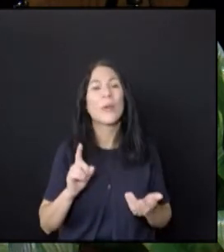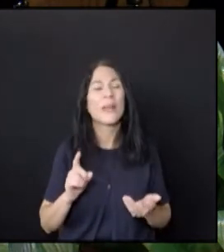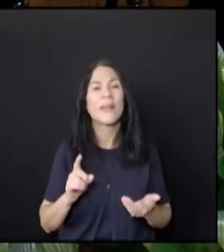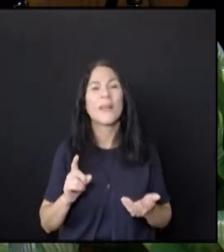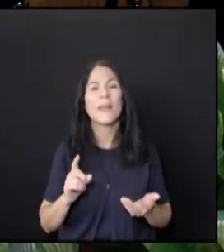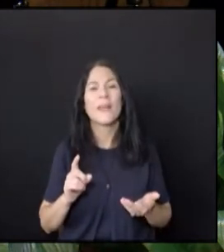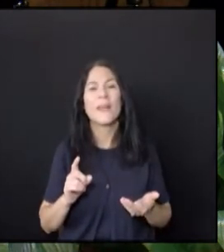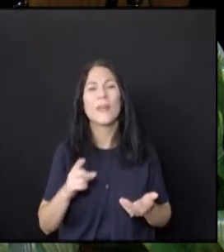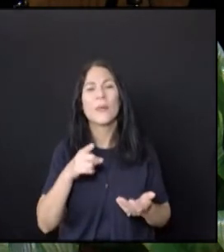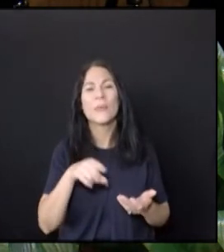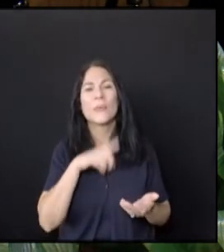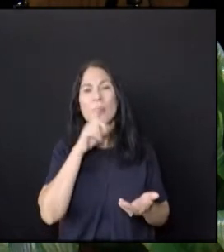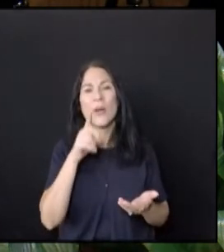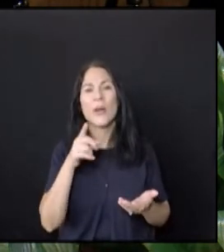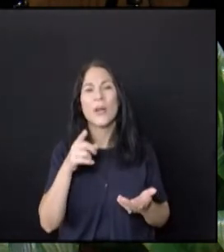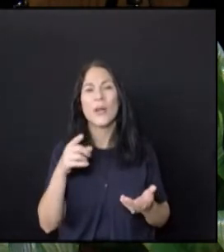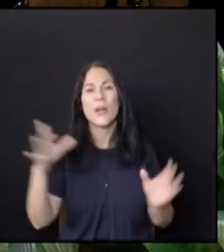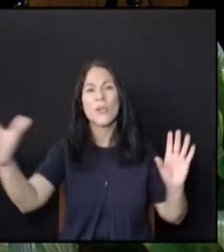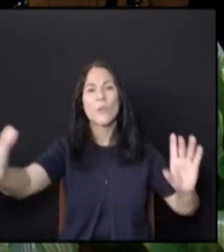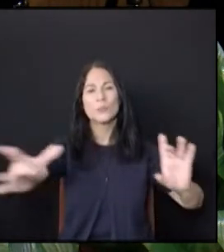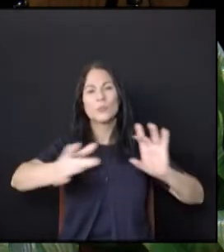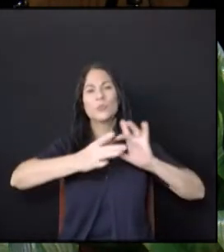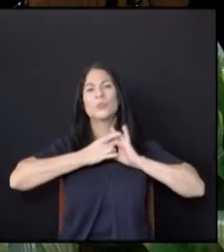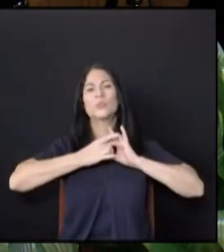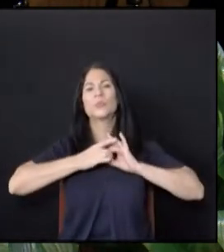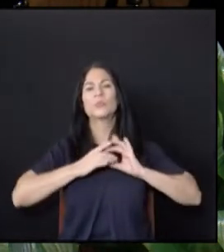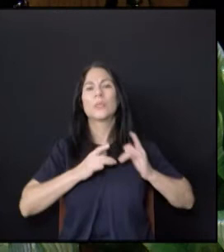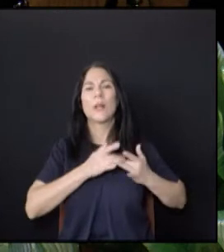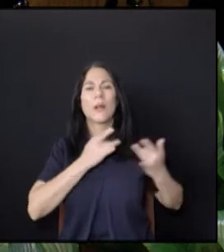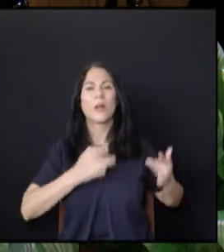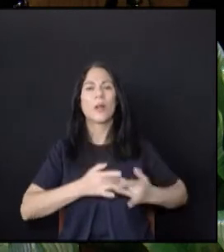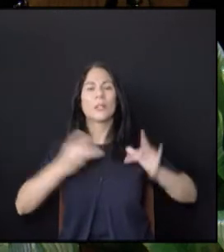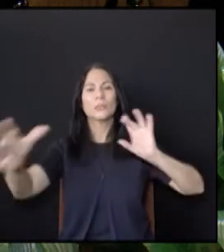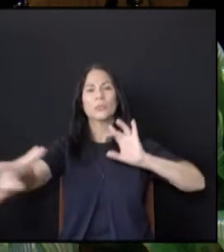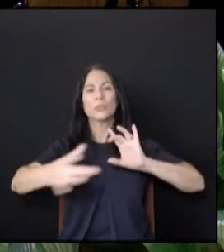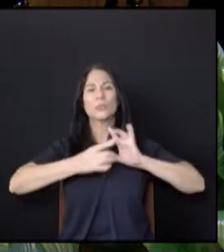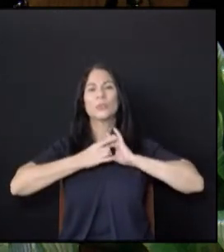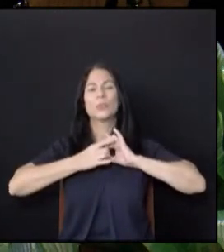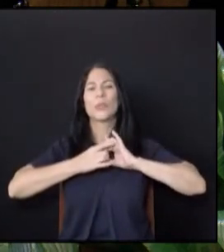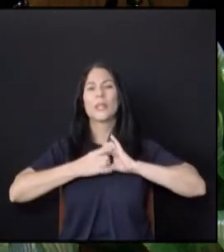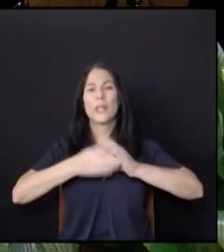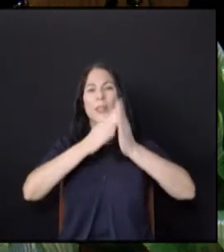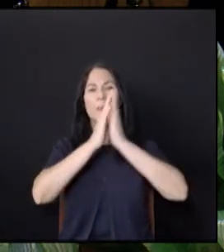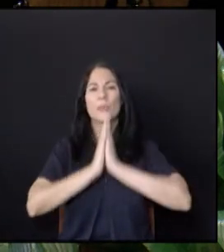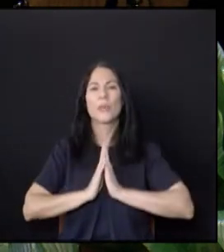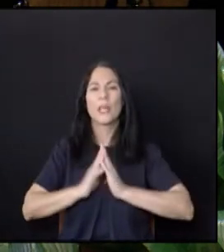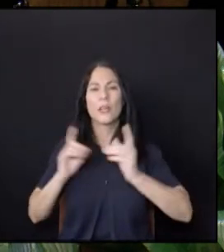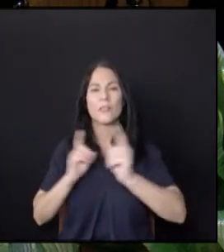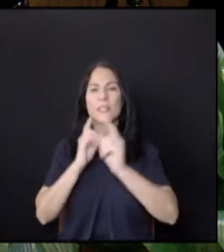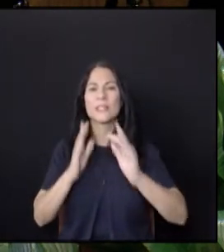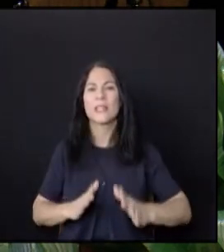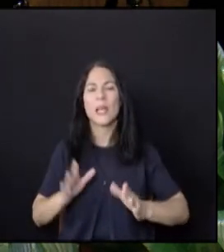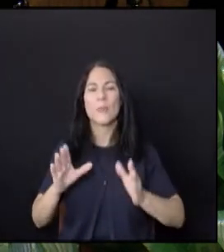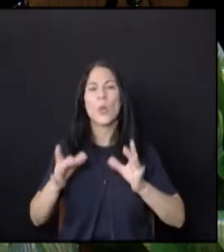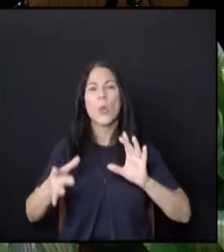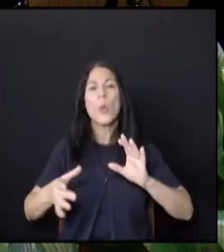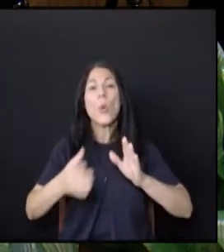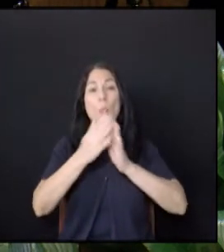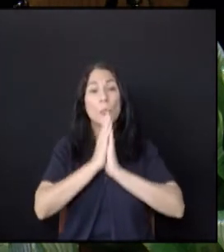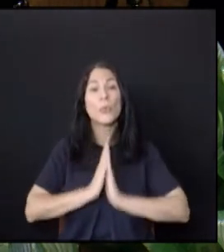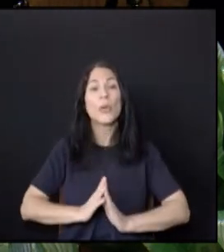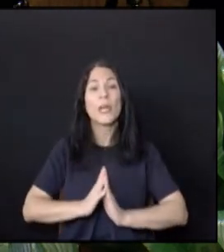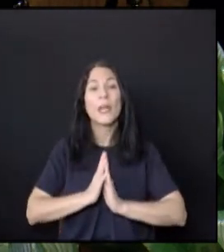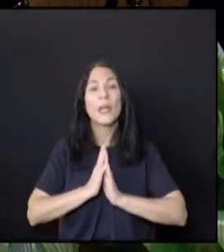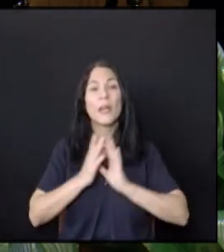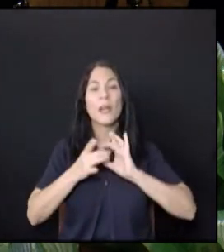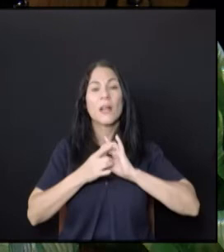us join our hearts and our voices in the prayer of a disciple, the prayer of a church who seeks to walk in the way